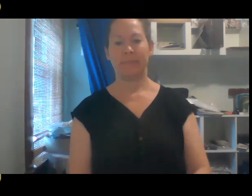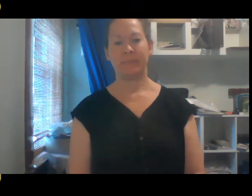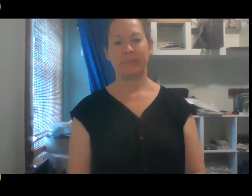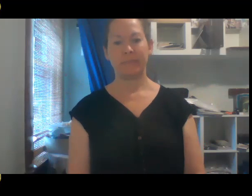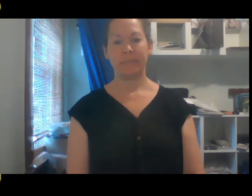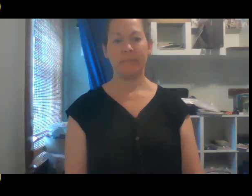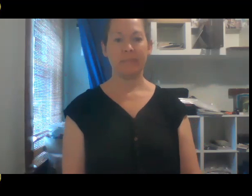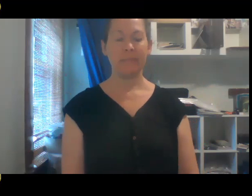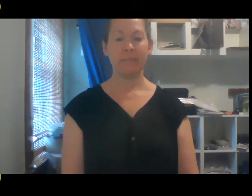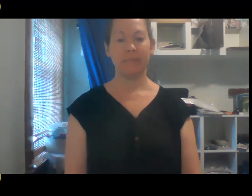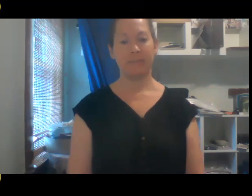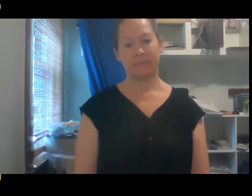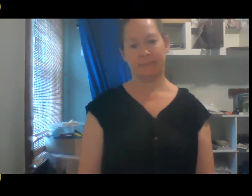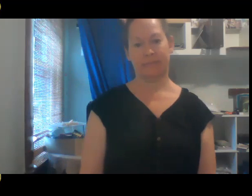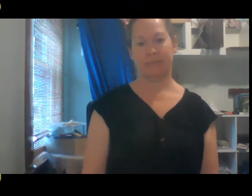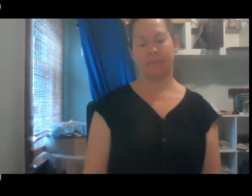processes your time, so to speak.